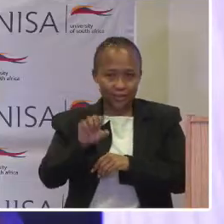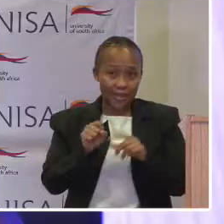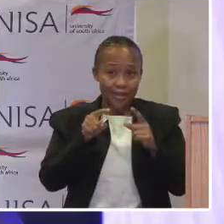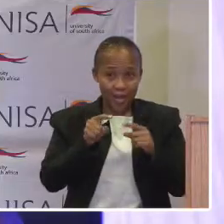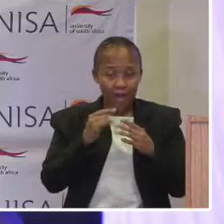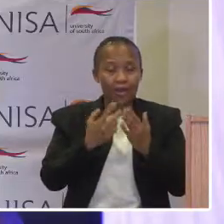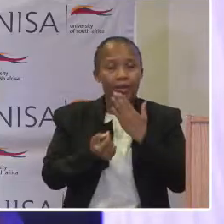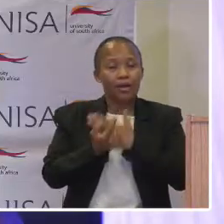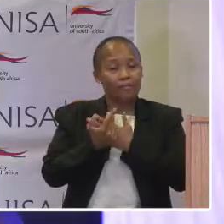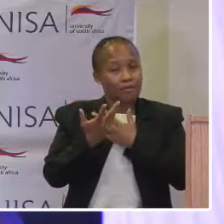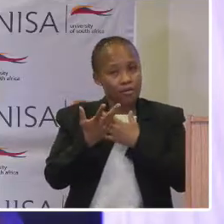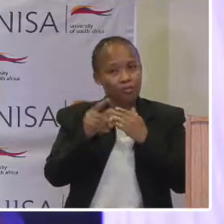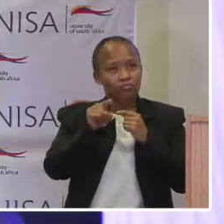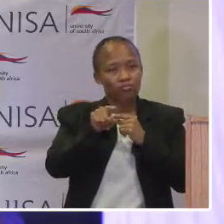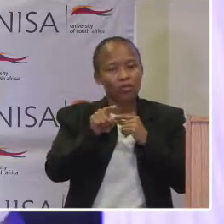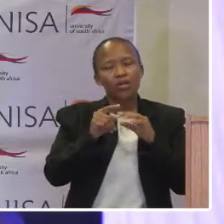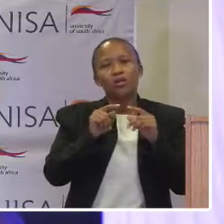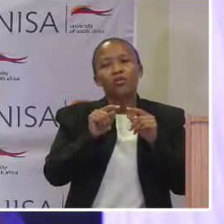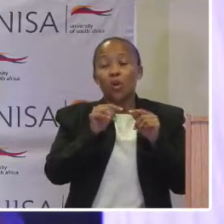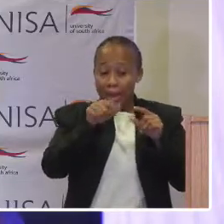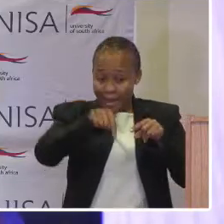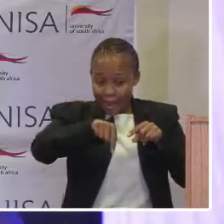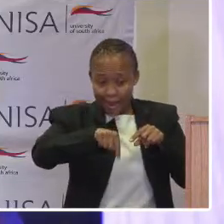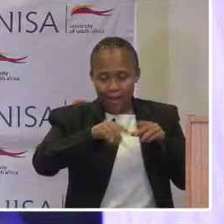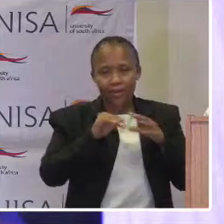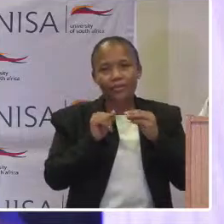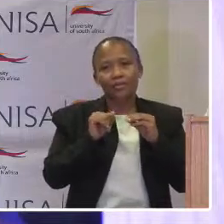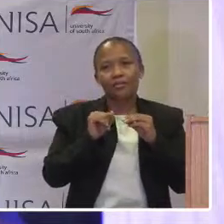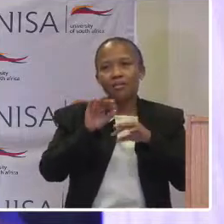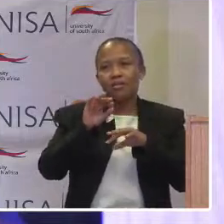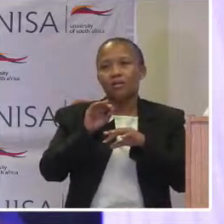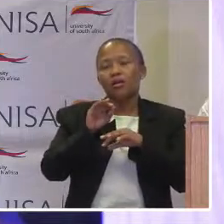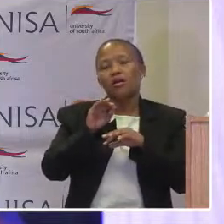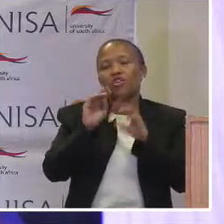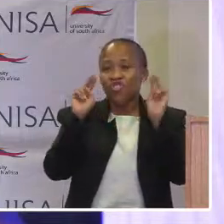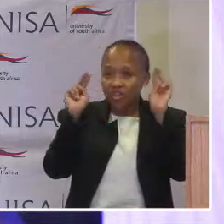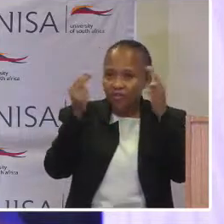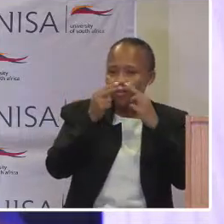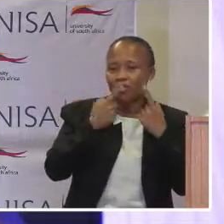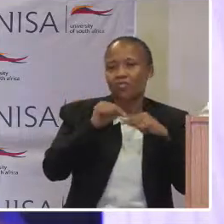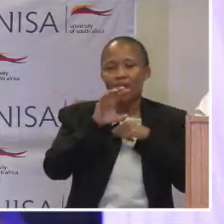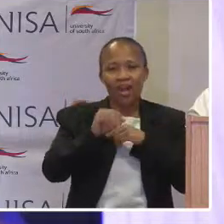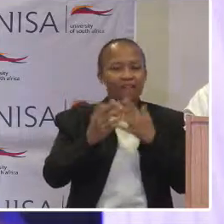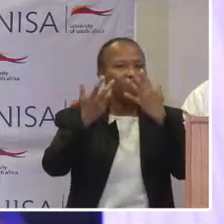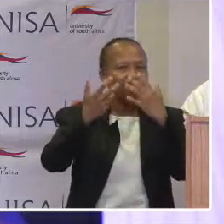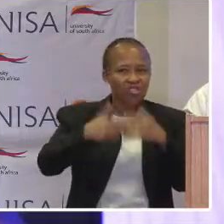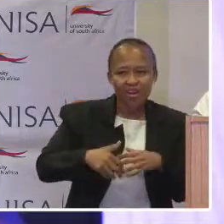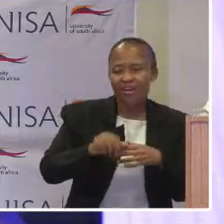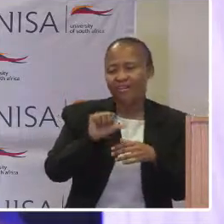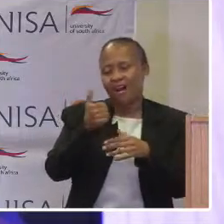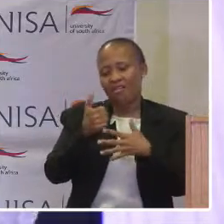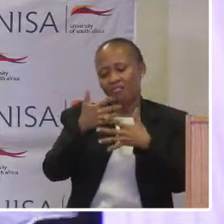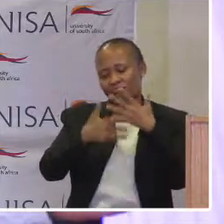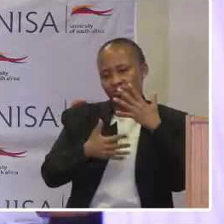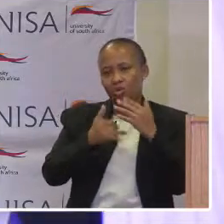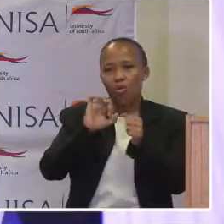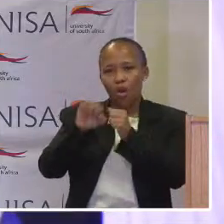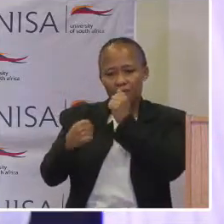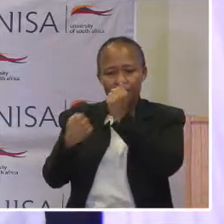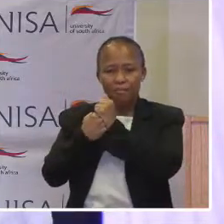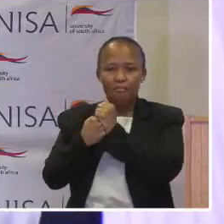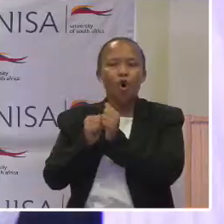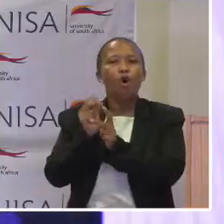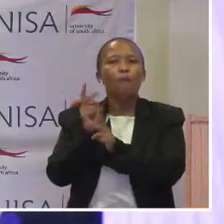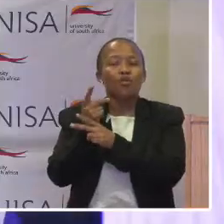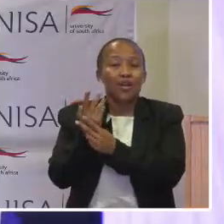institutions of higher learning, where we've got research, we've got engineers, we've got things like that to actually build these products. And as you have so